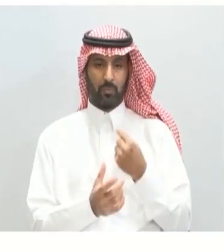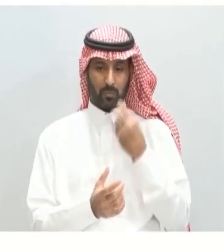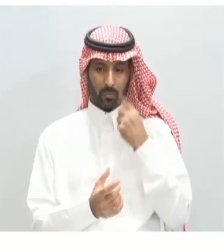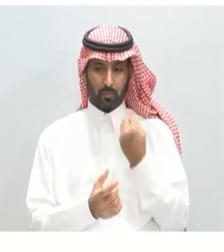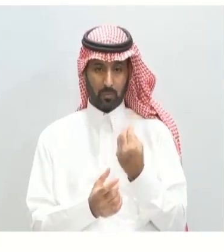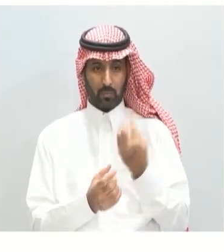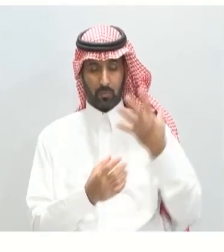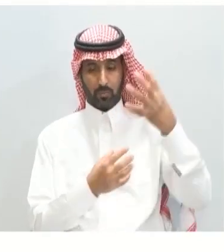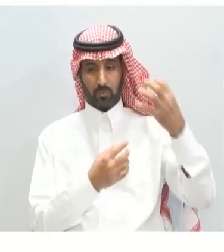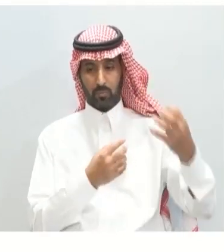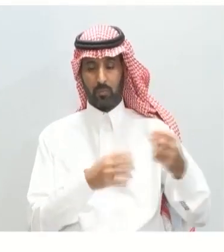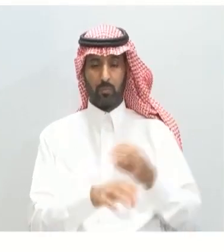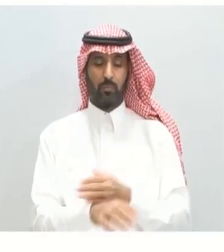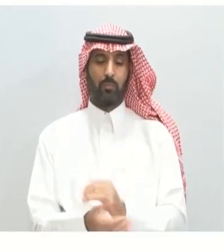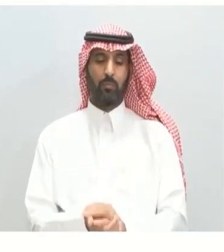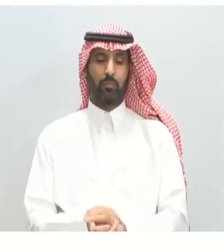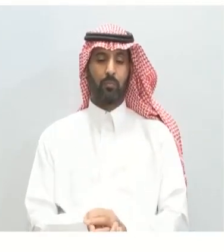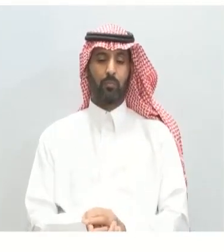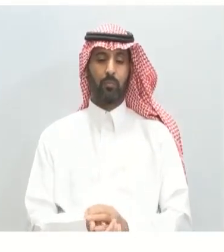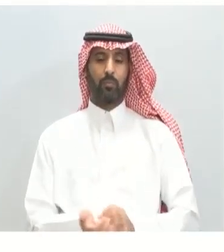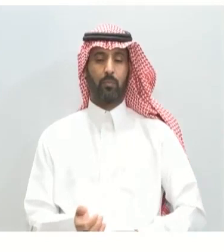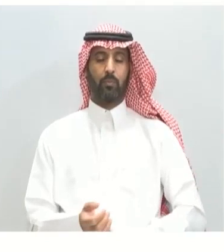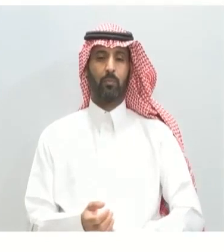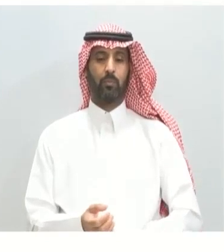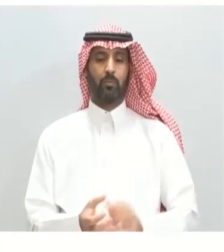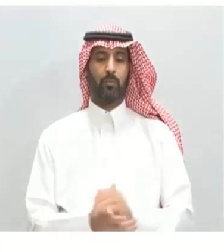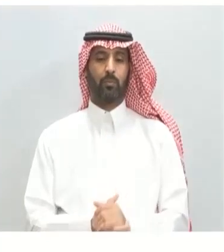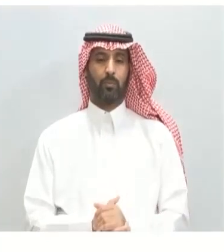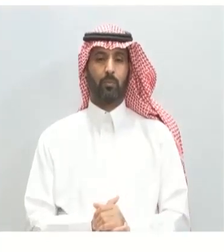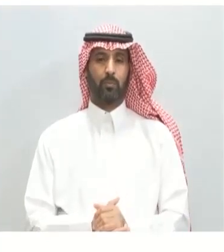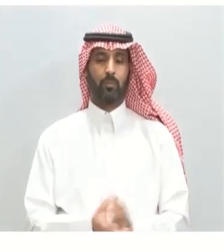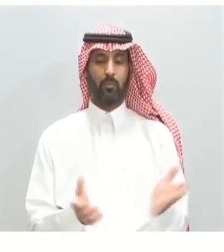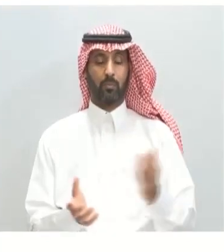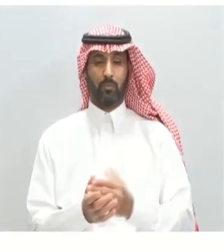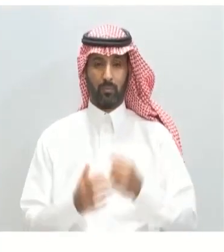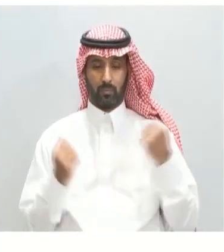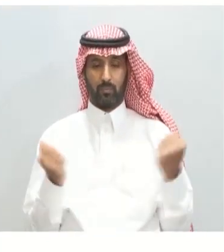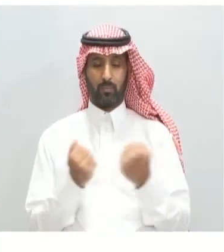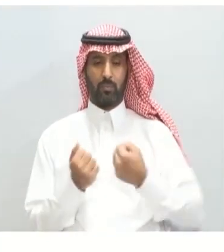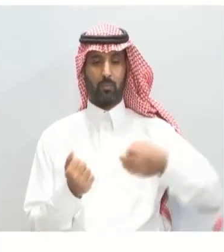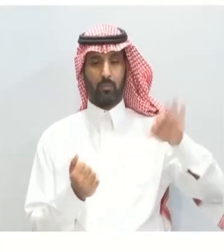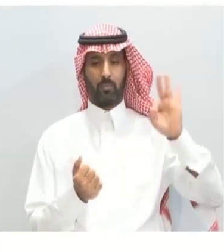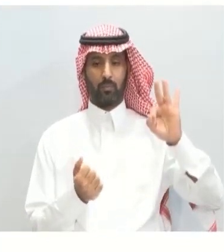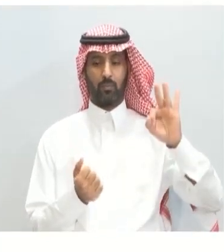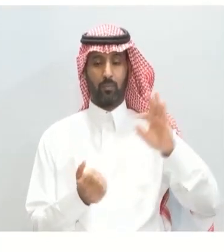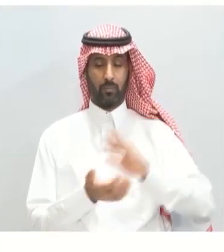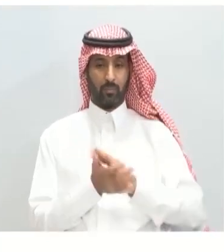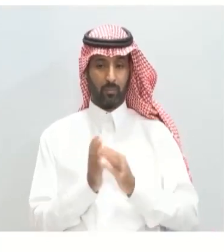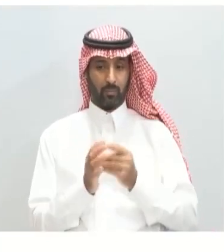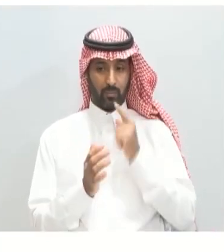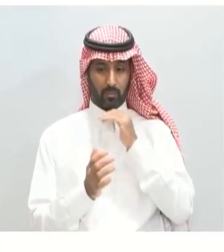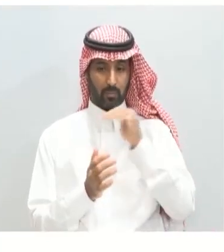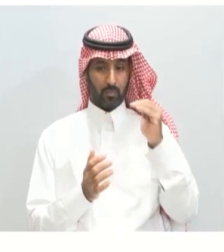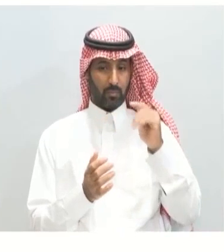one, the later it gets, the lower the sun gets. Exercise F here, finish the